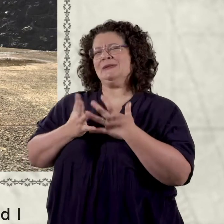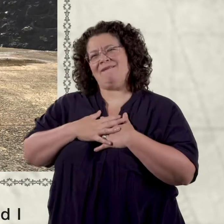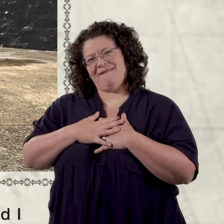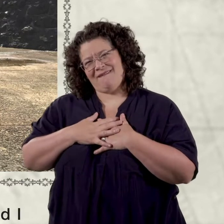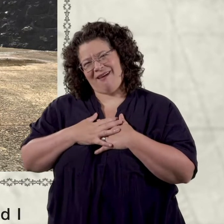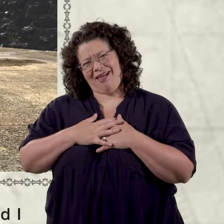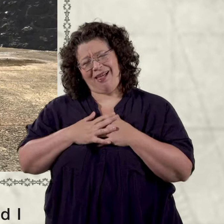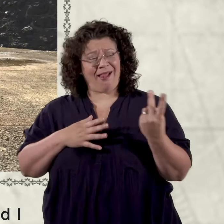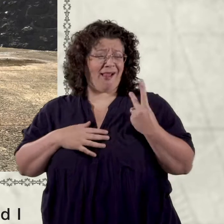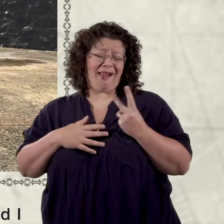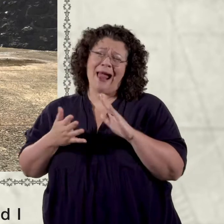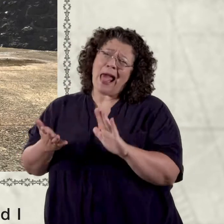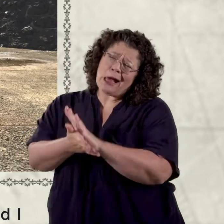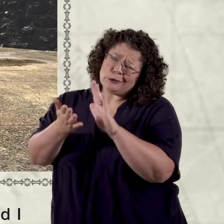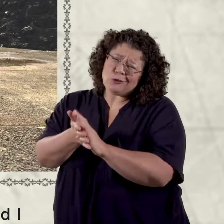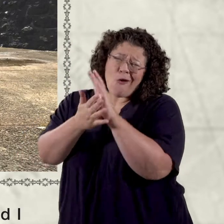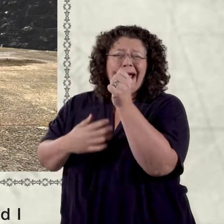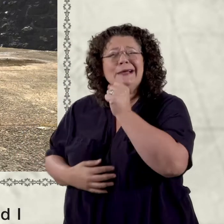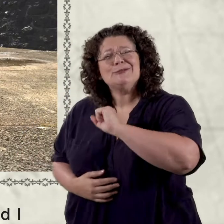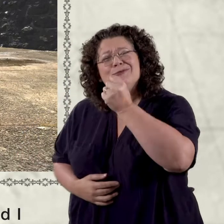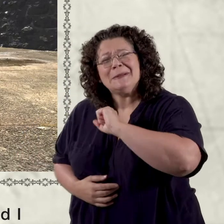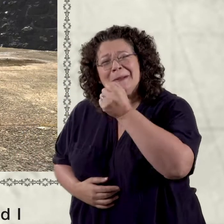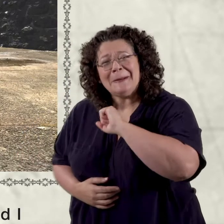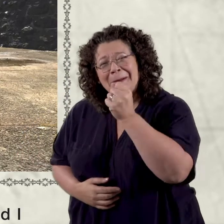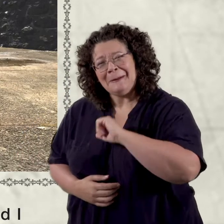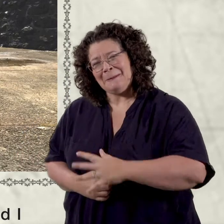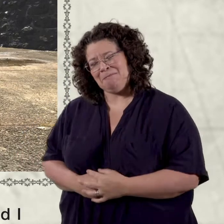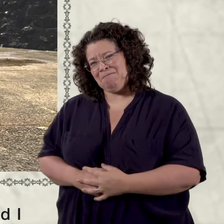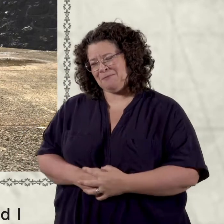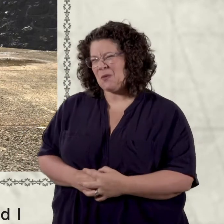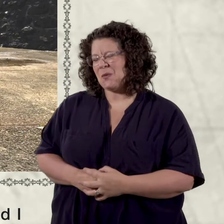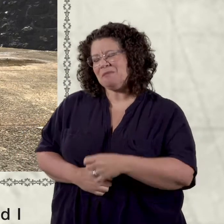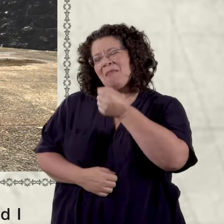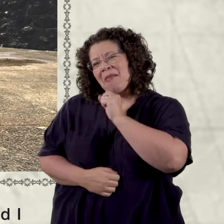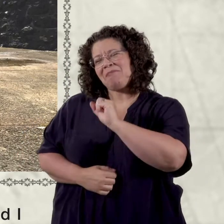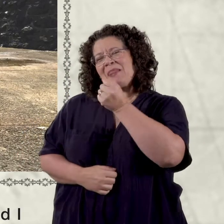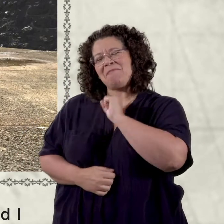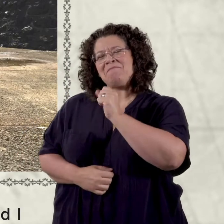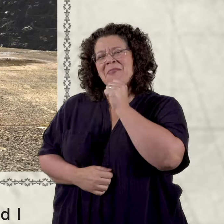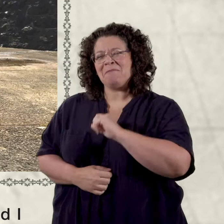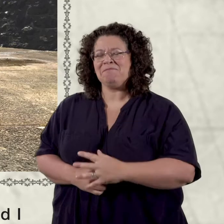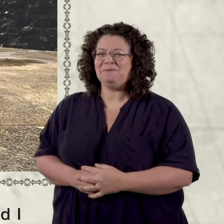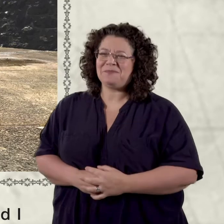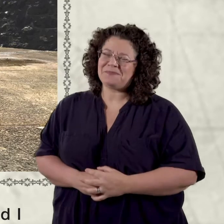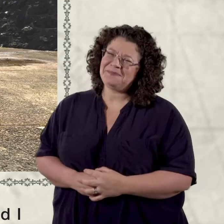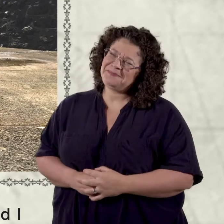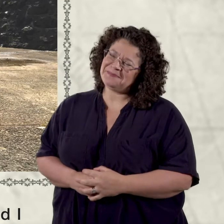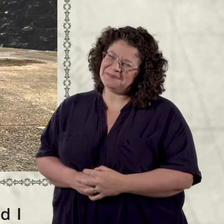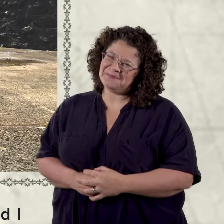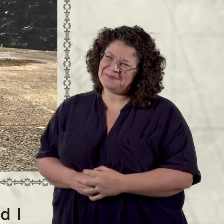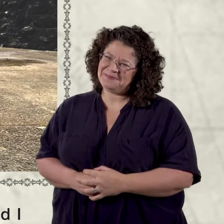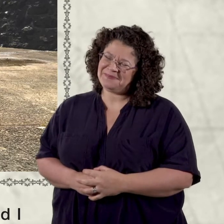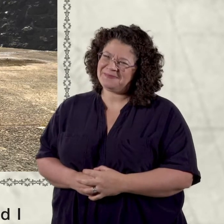And there we were now, Morgan and I enjoying our ice cream. Oh, beautiful.